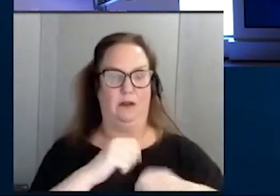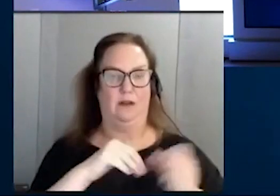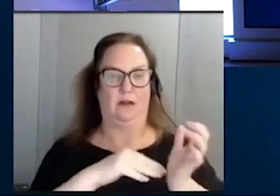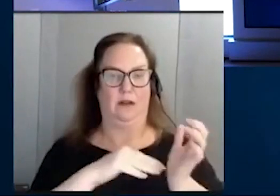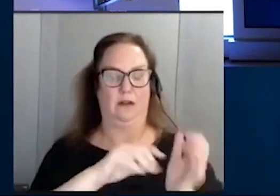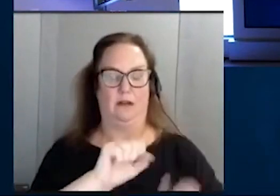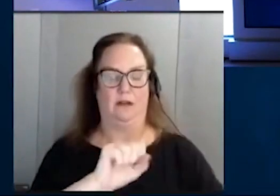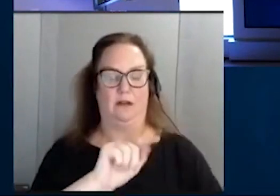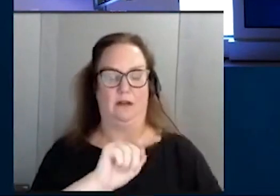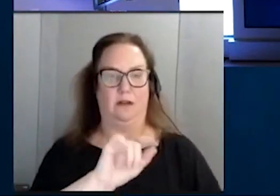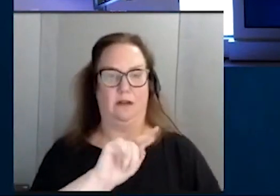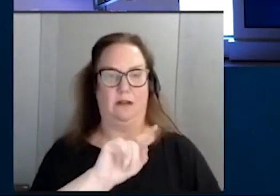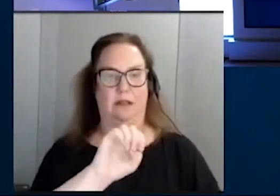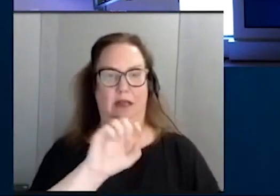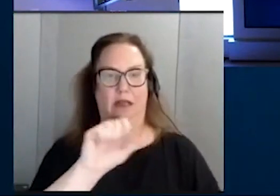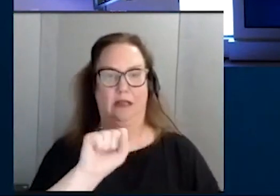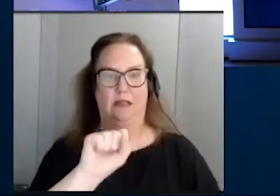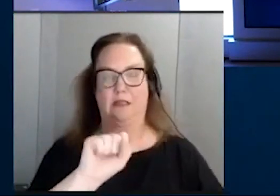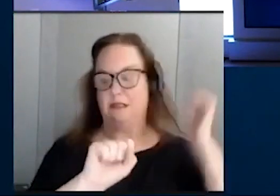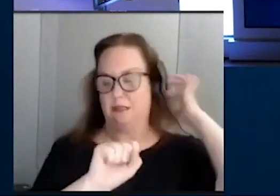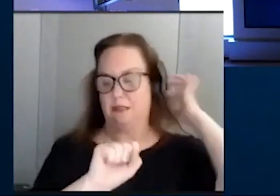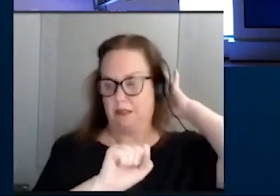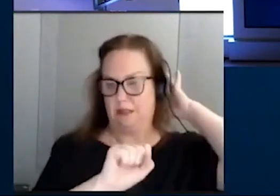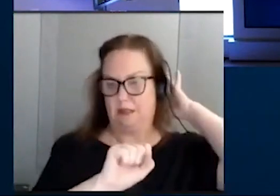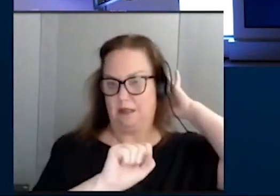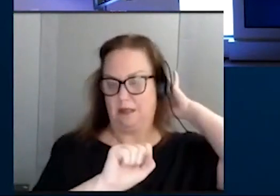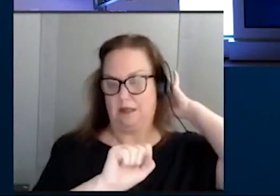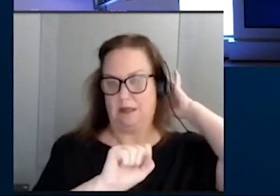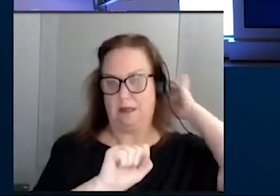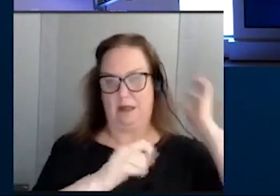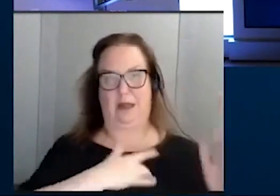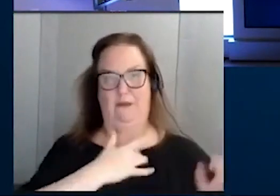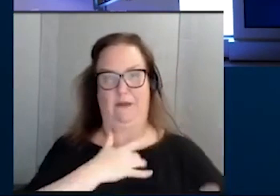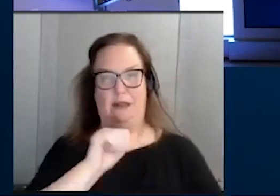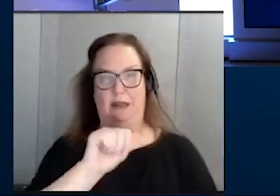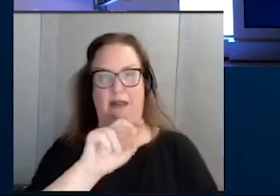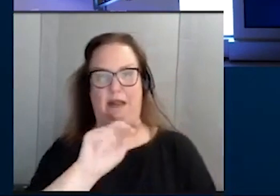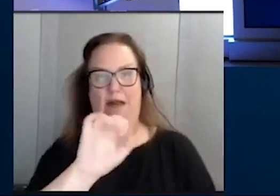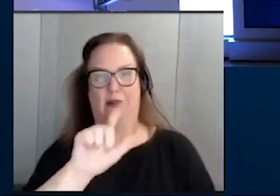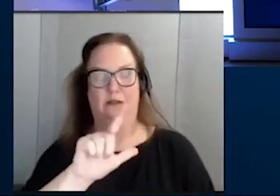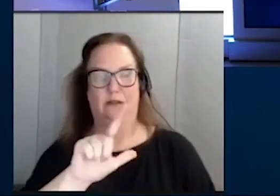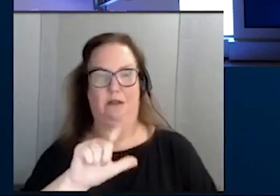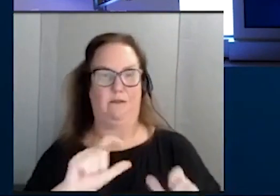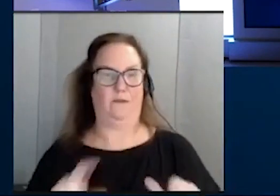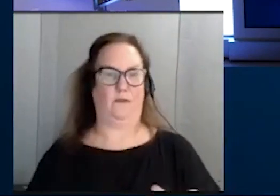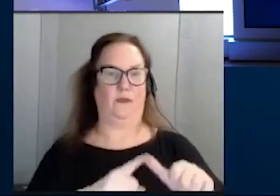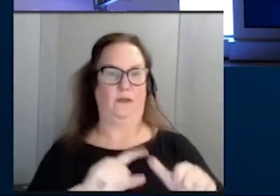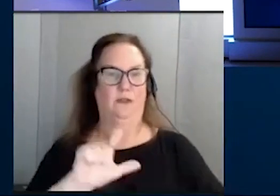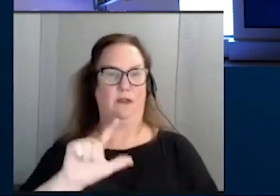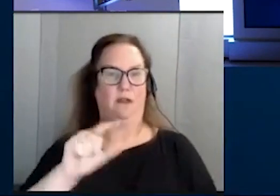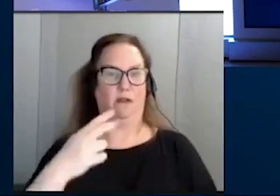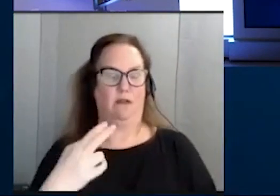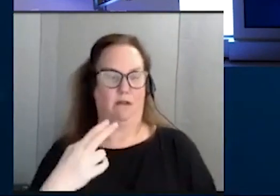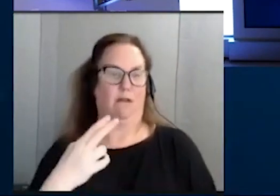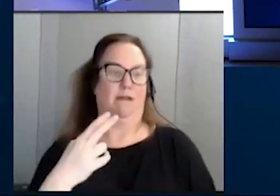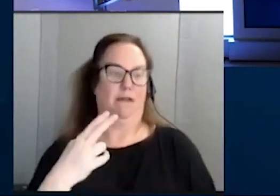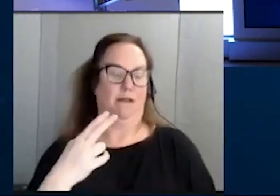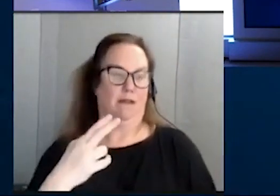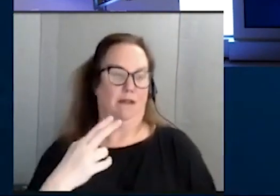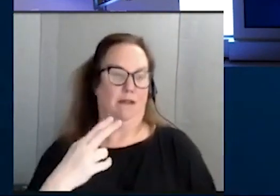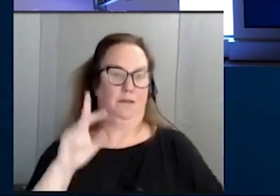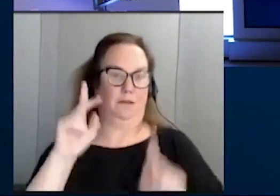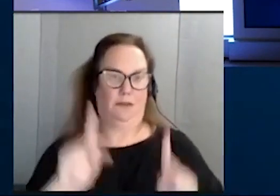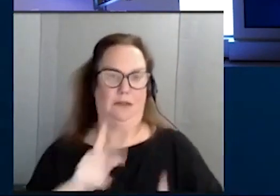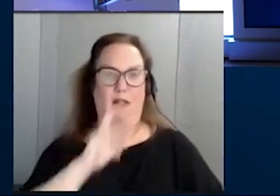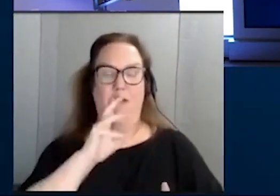Spikes because I feel like Anil's one of the first long haulers that we really kind of dove into. We talked to,